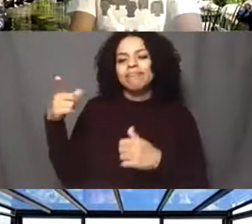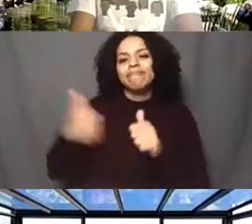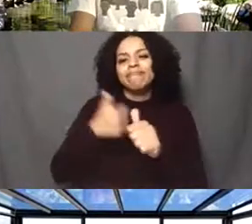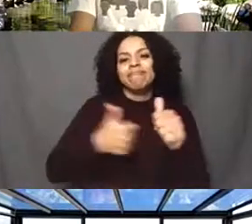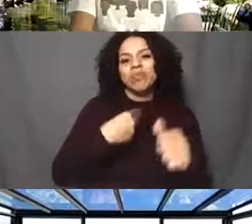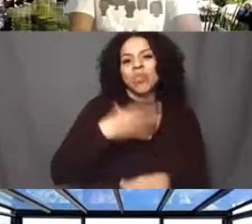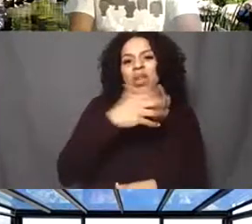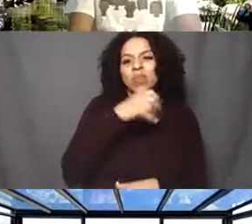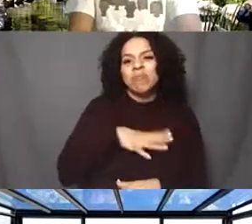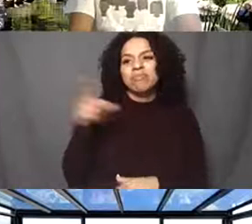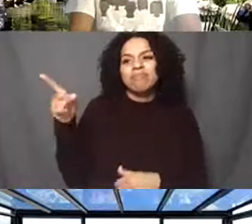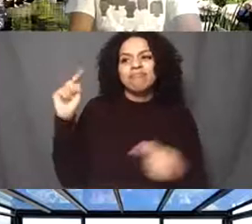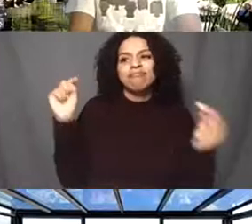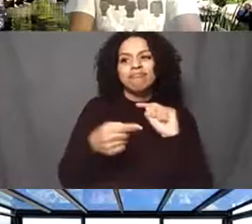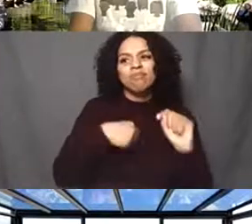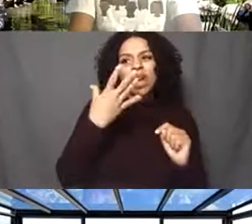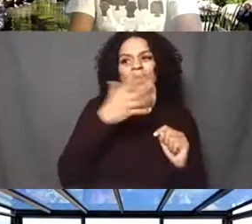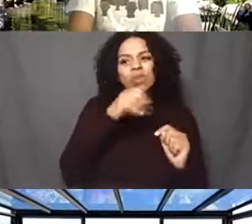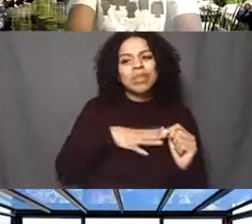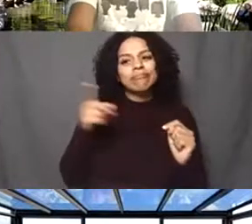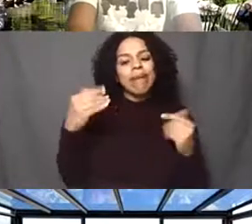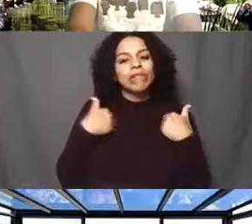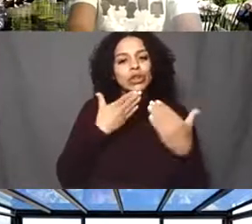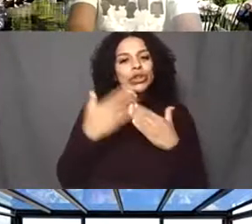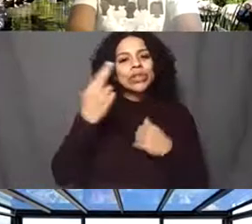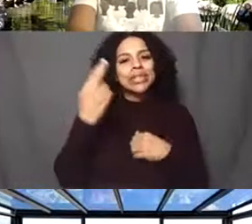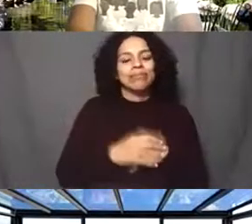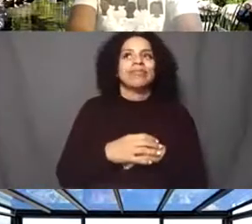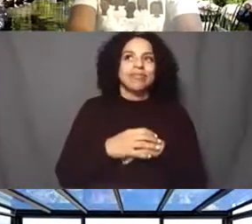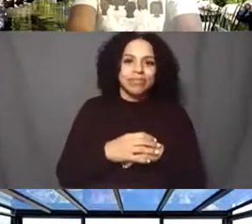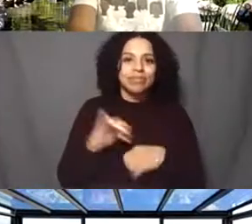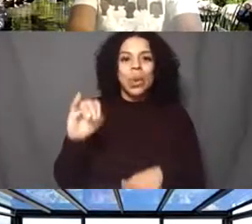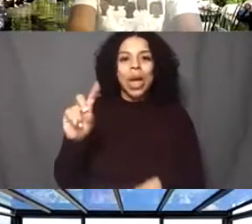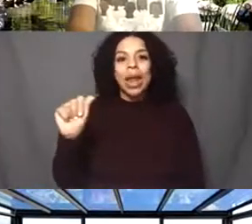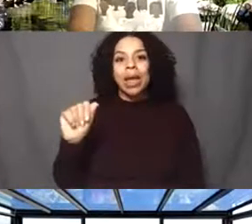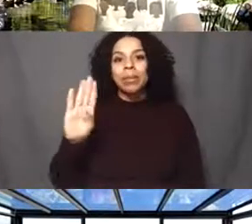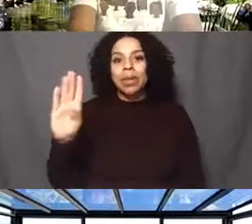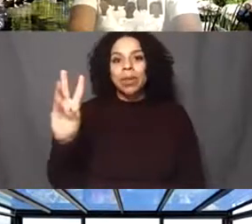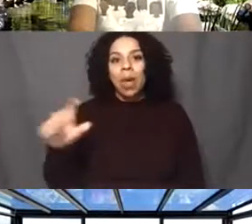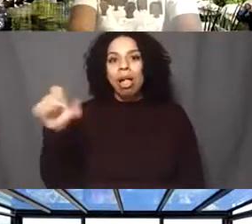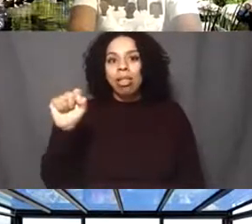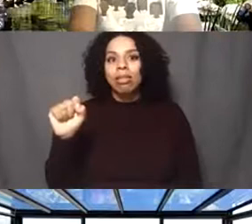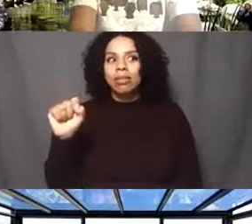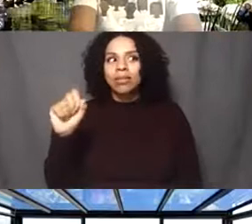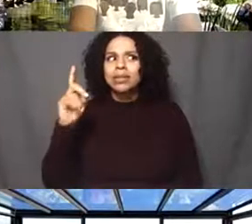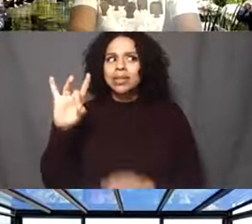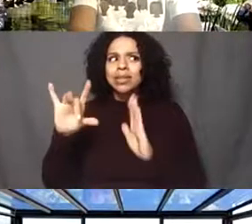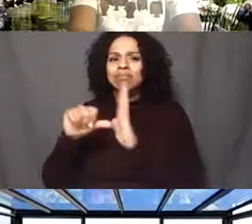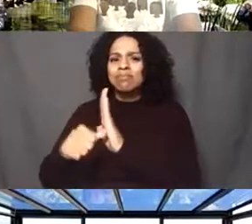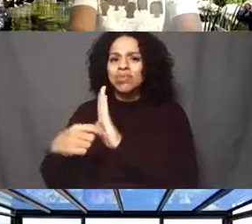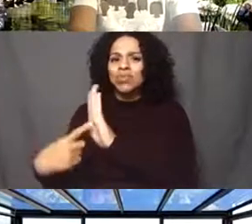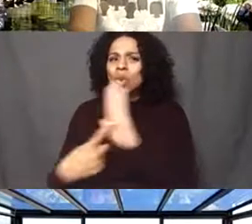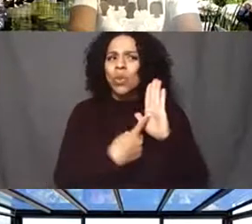And so she really was determined to highlight the least of these, that even people who have been accused